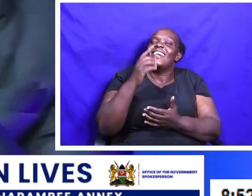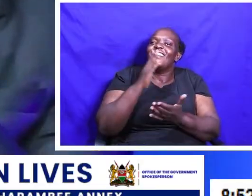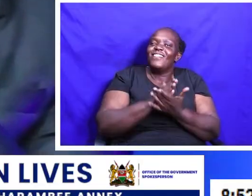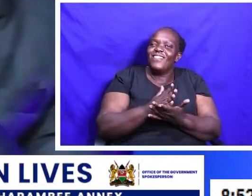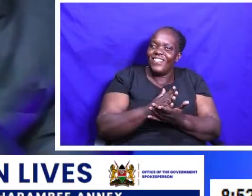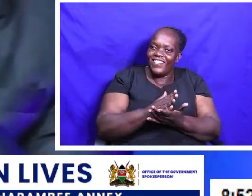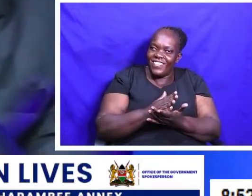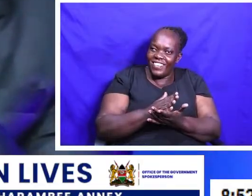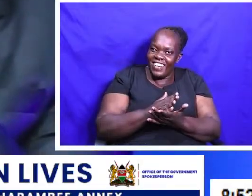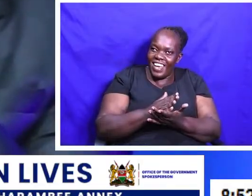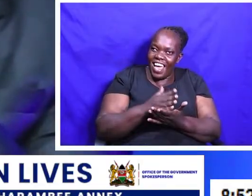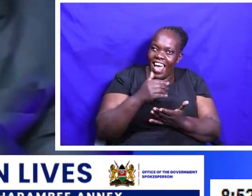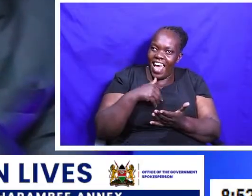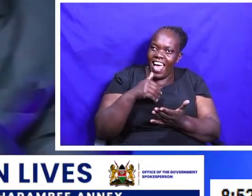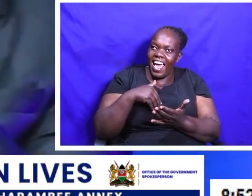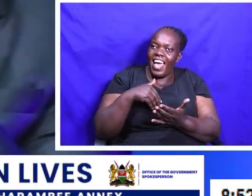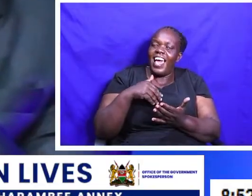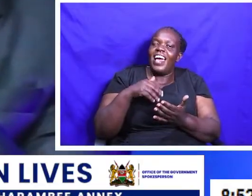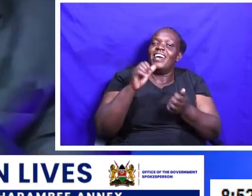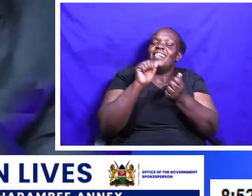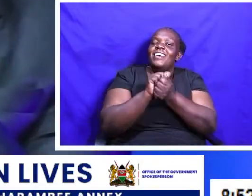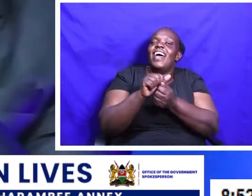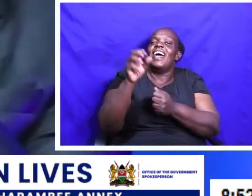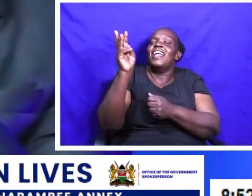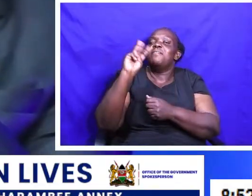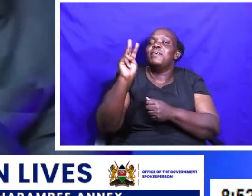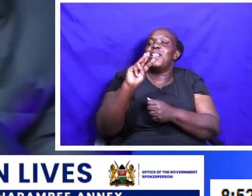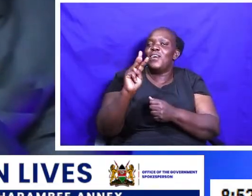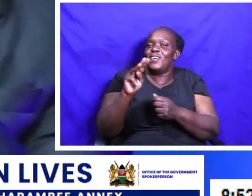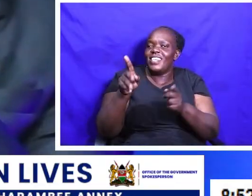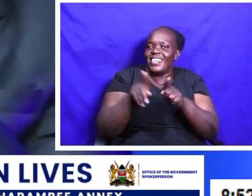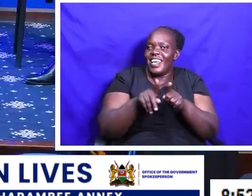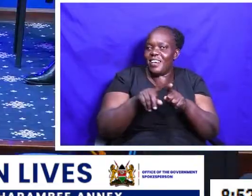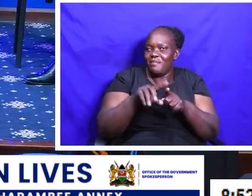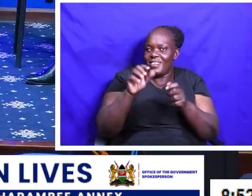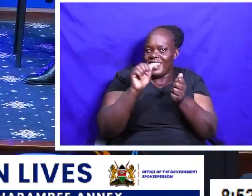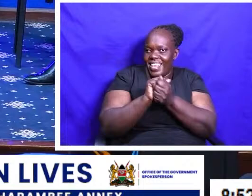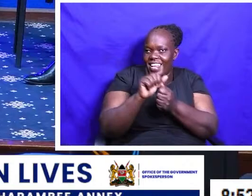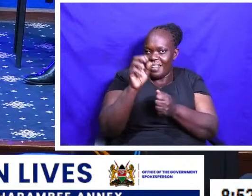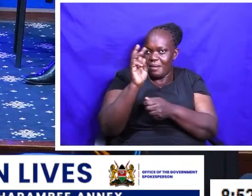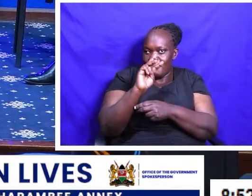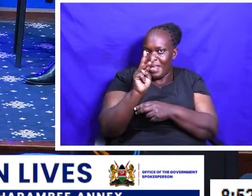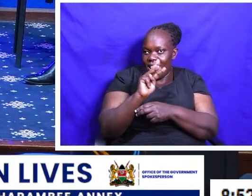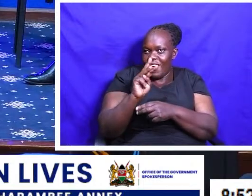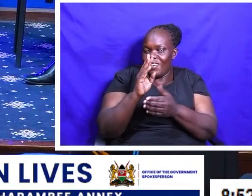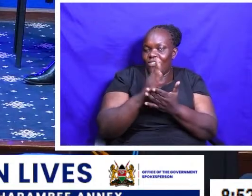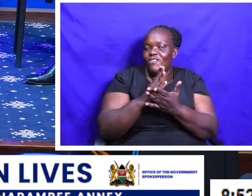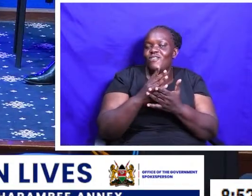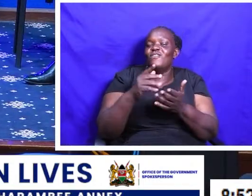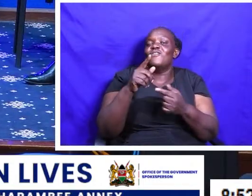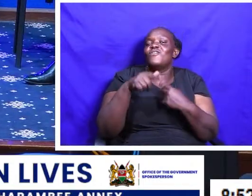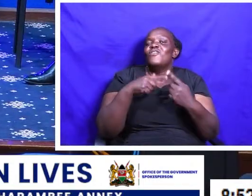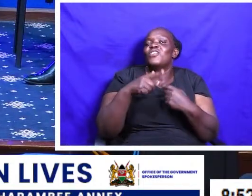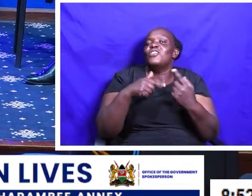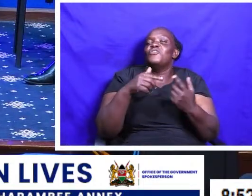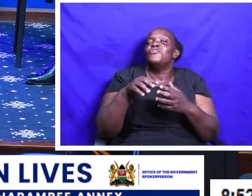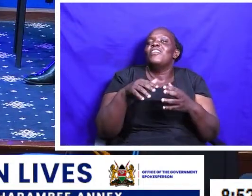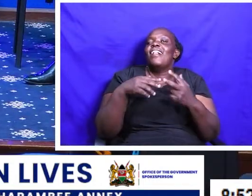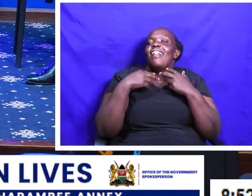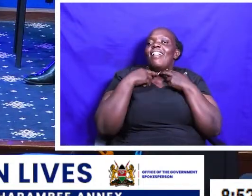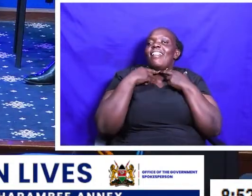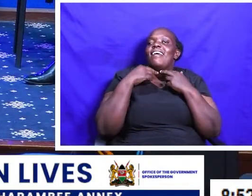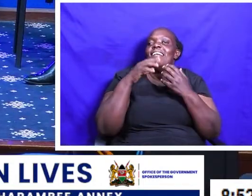I can say is that I have made at least over 10 million in a single year with BSF. Wewe unaendelea kungedhia